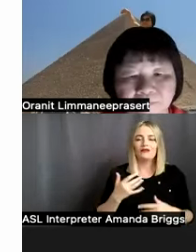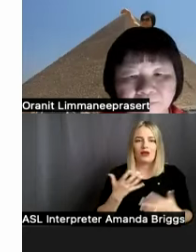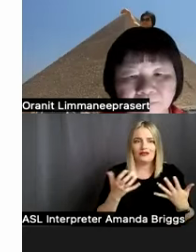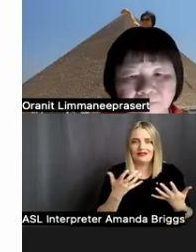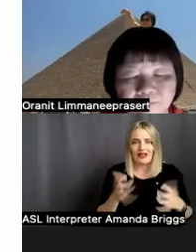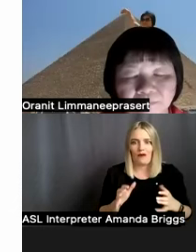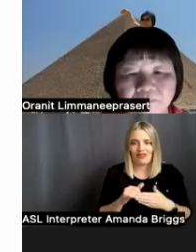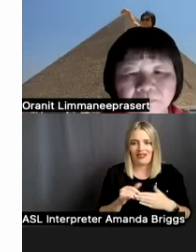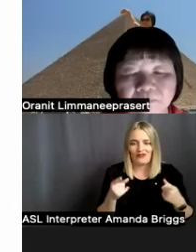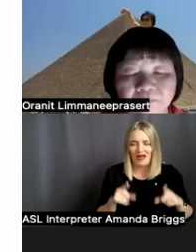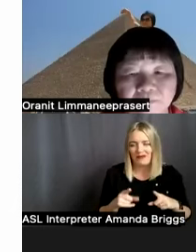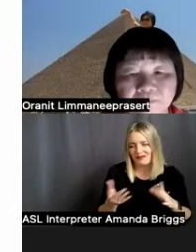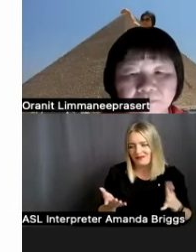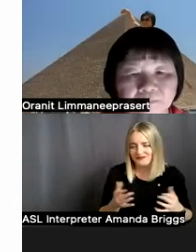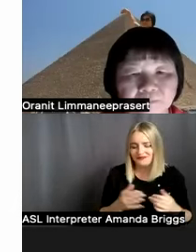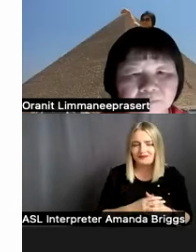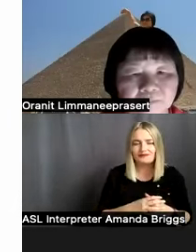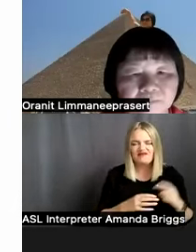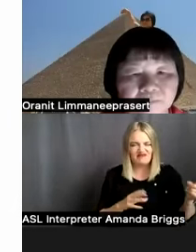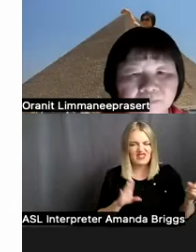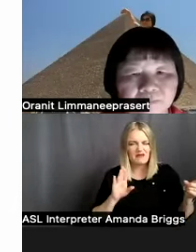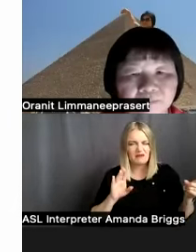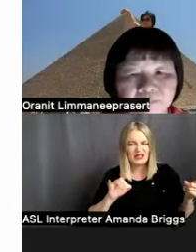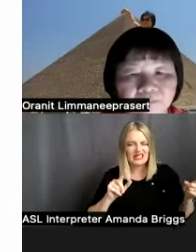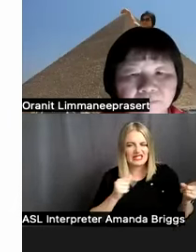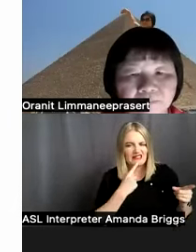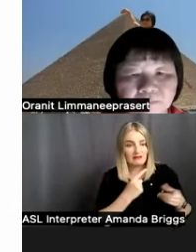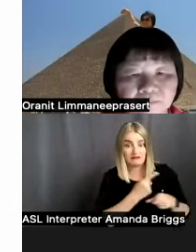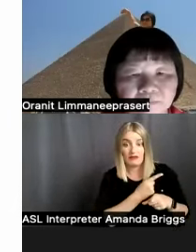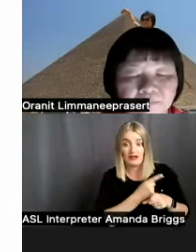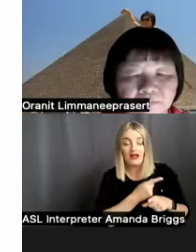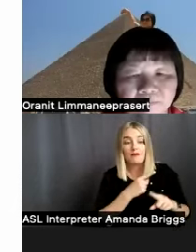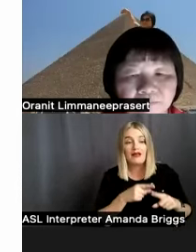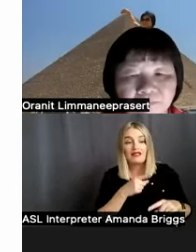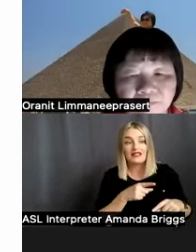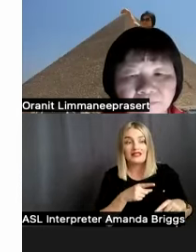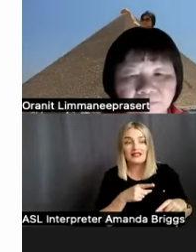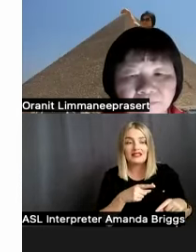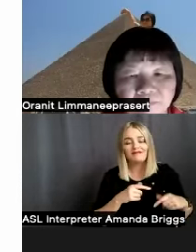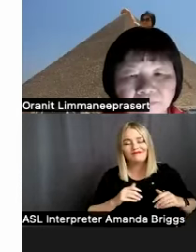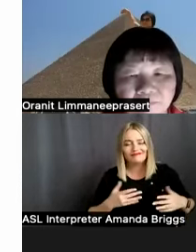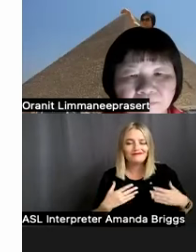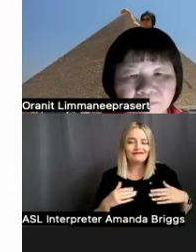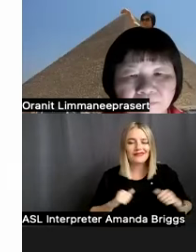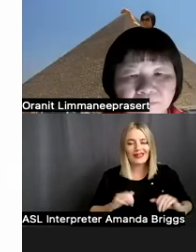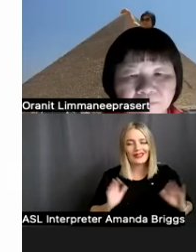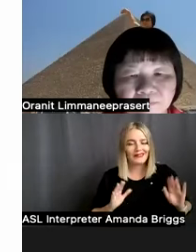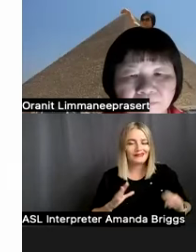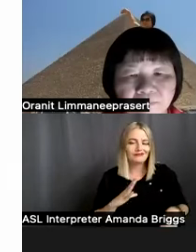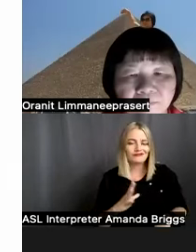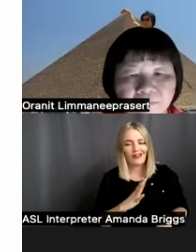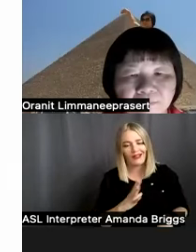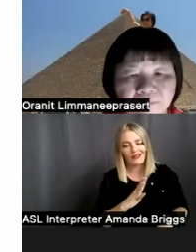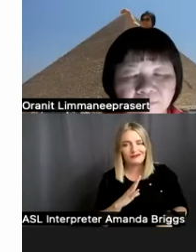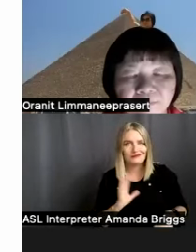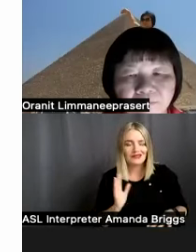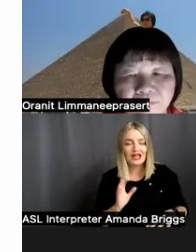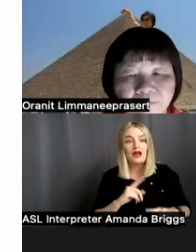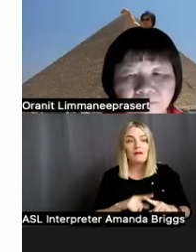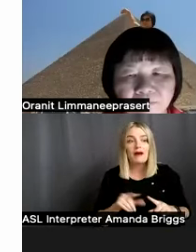happen. And Belinda said, and I think this is right, that this was a give for us, but I think it was also in some ways a reflection